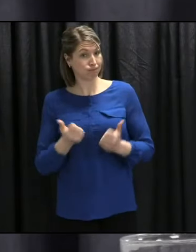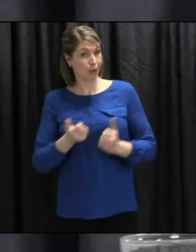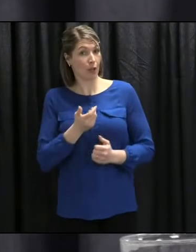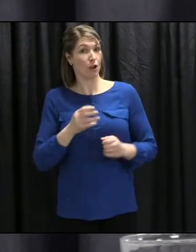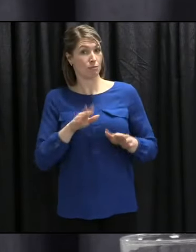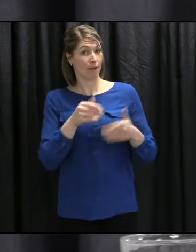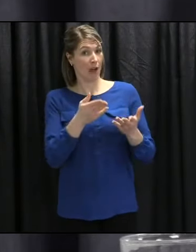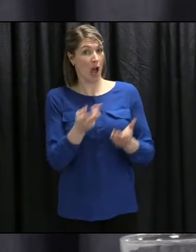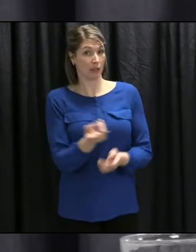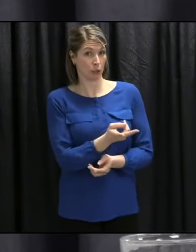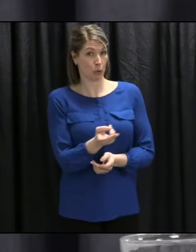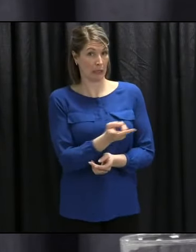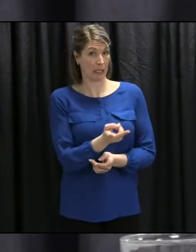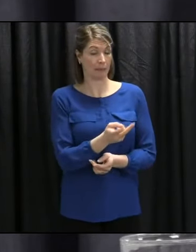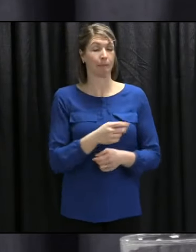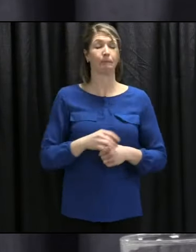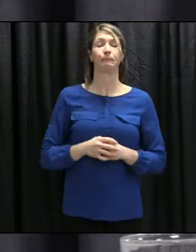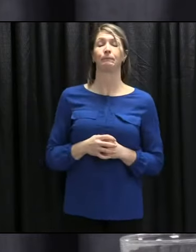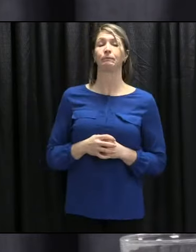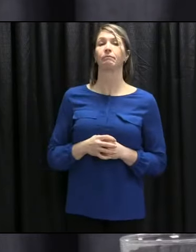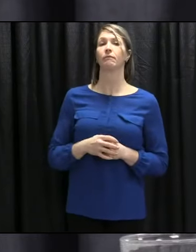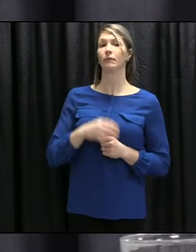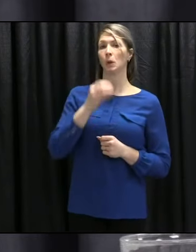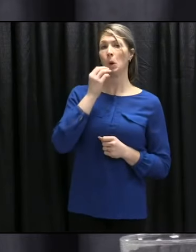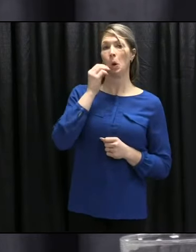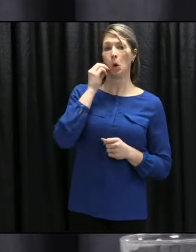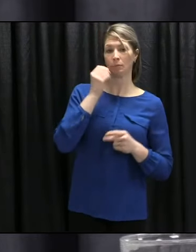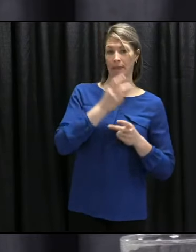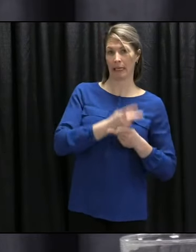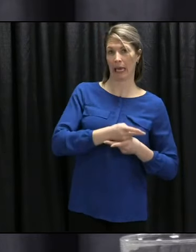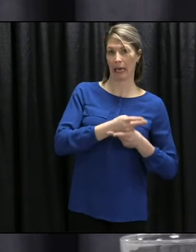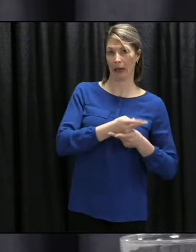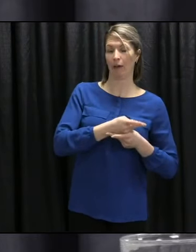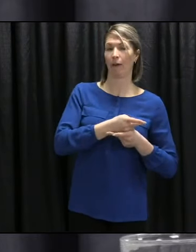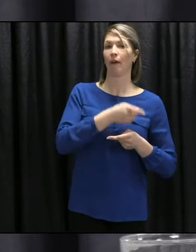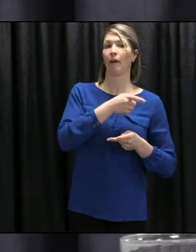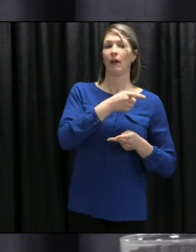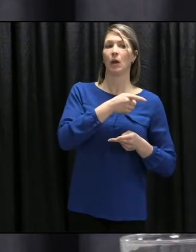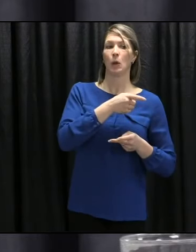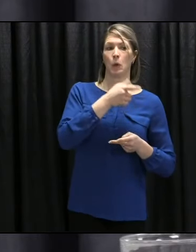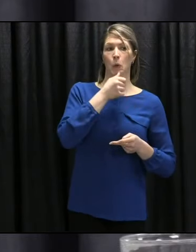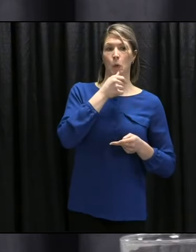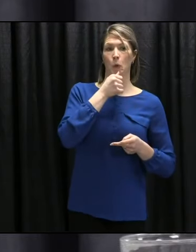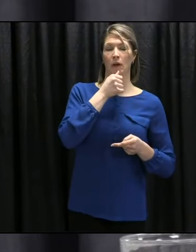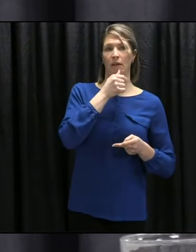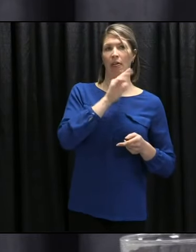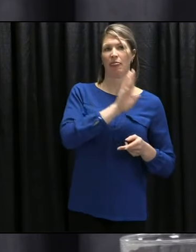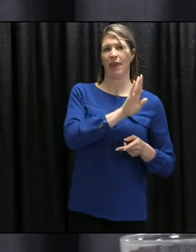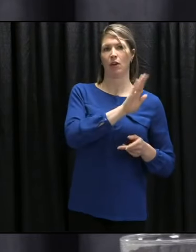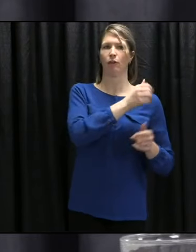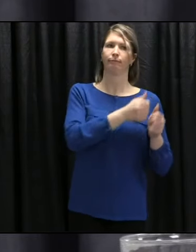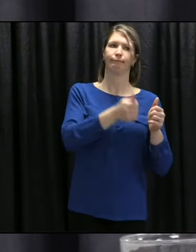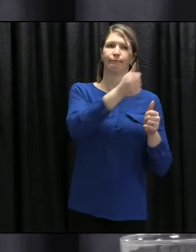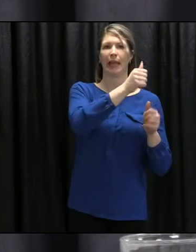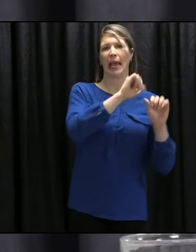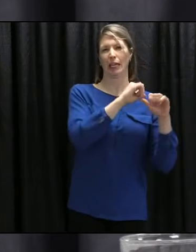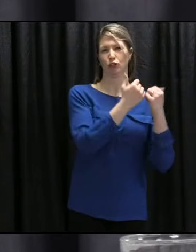have supplied their own equipment or been supplied by their employer, who is usually, as I say, a private